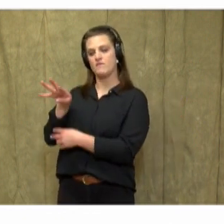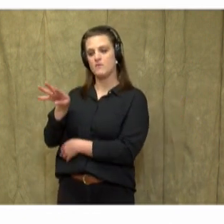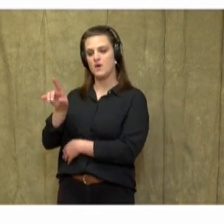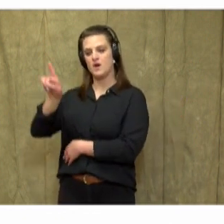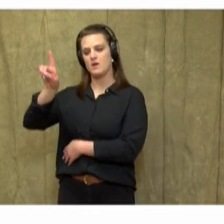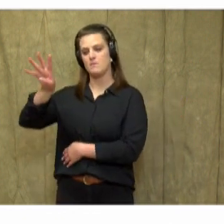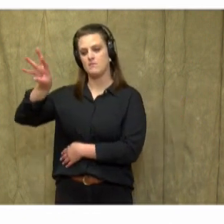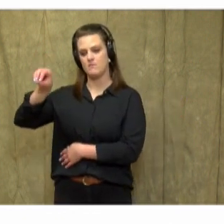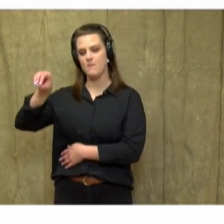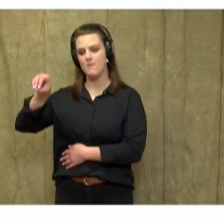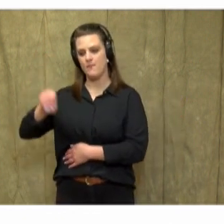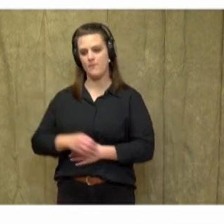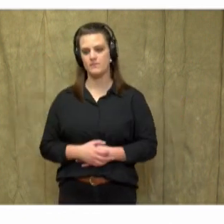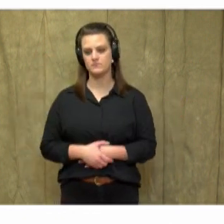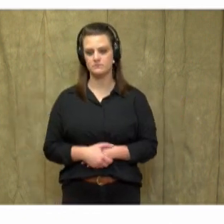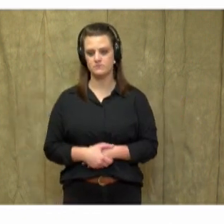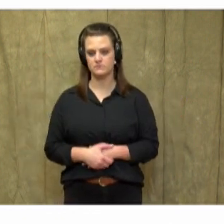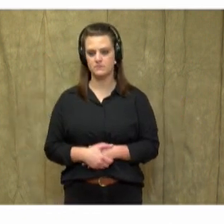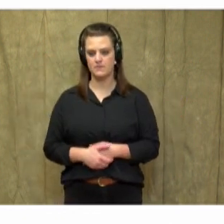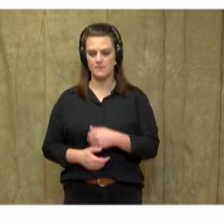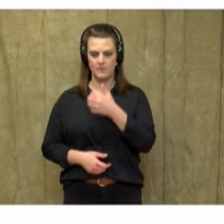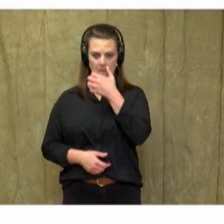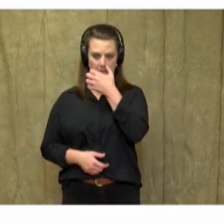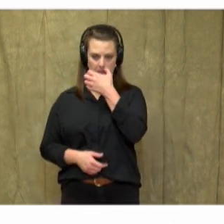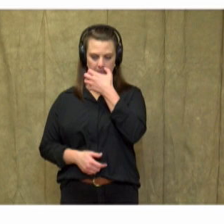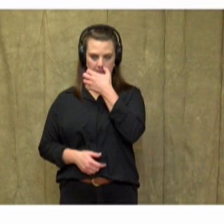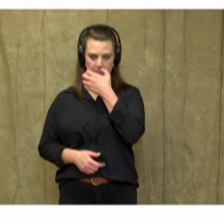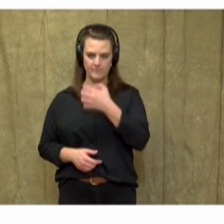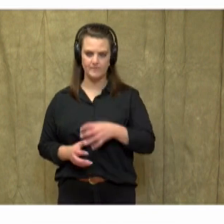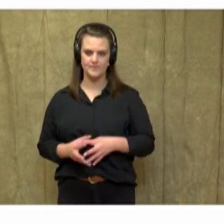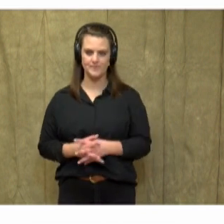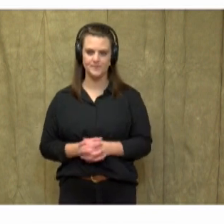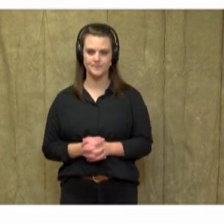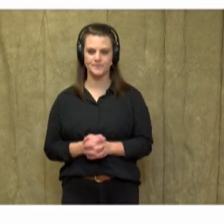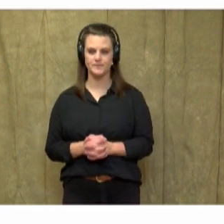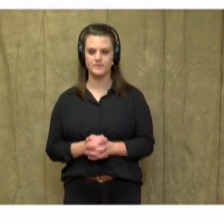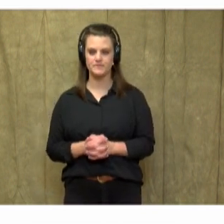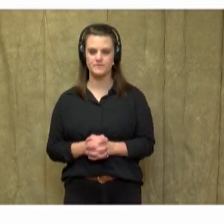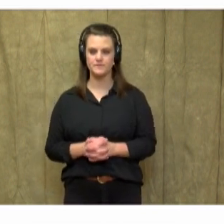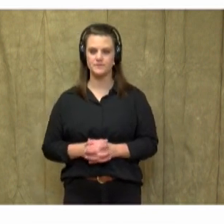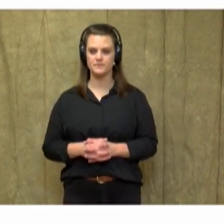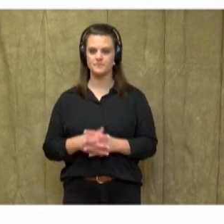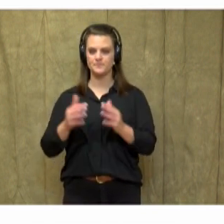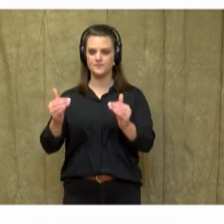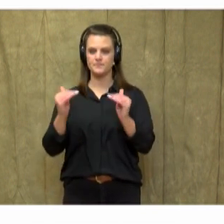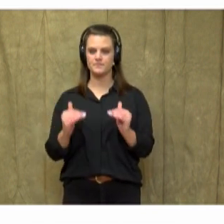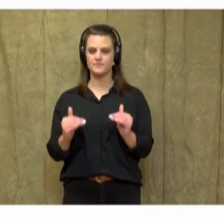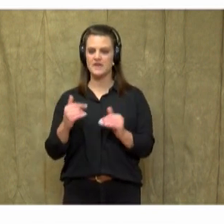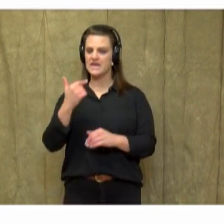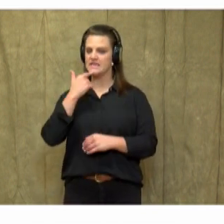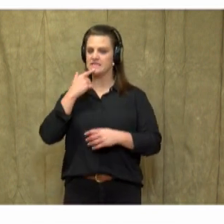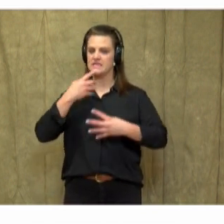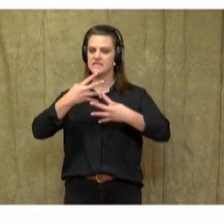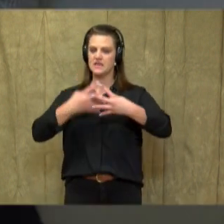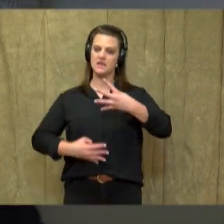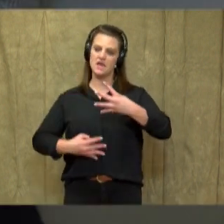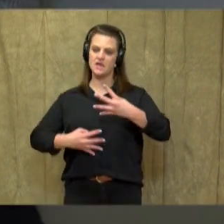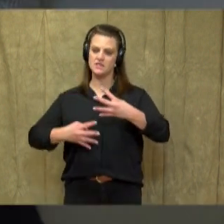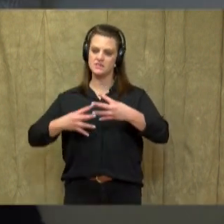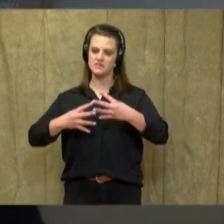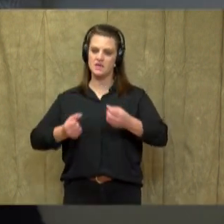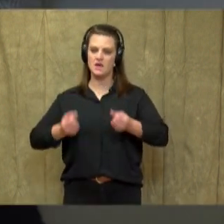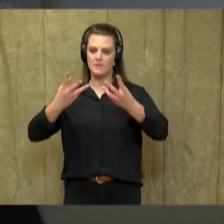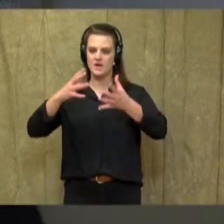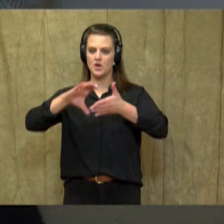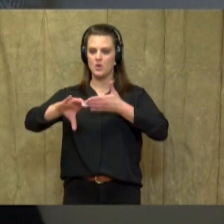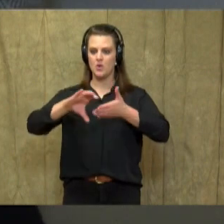4, up 40. All right, so let's look. It says, list the number of baseball cards for 0